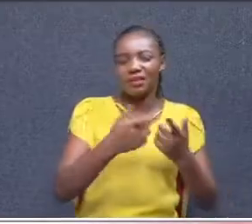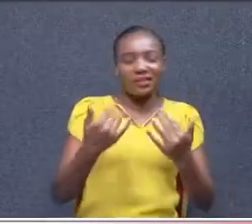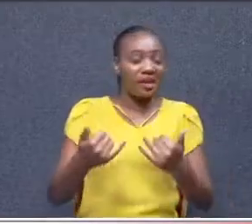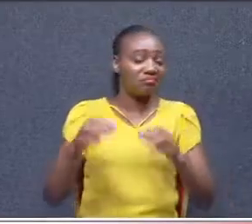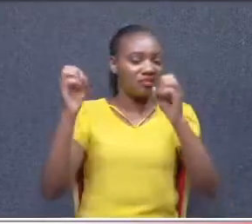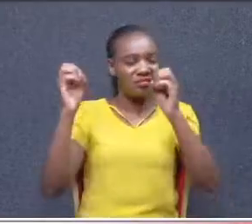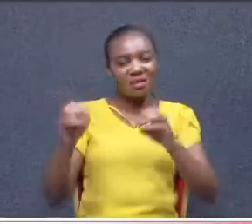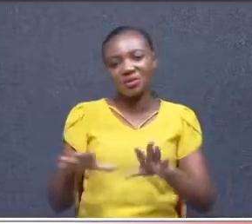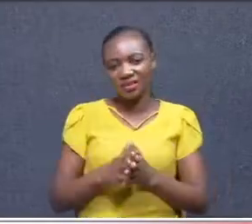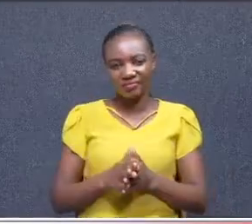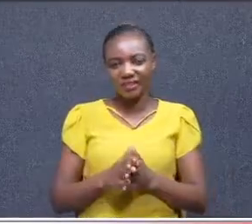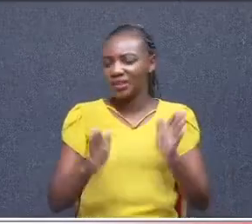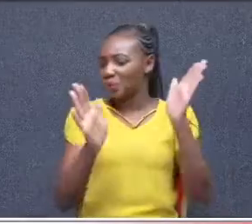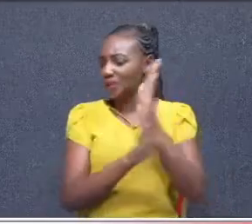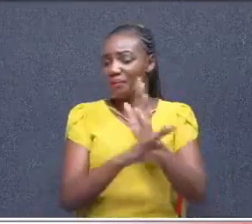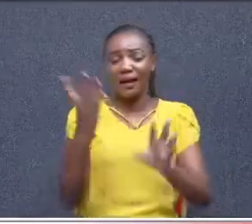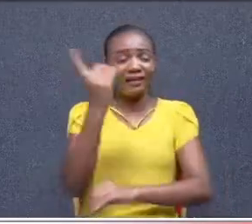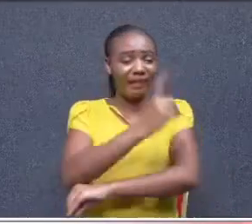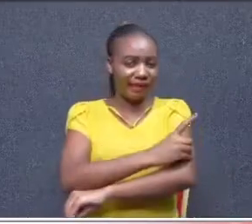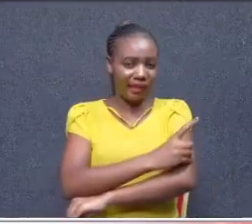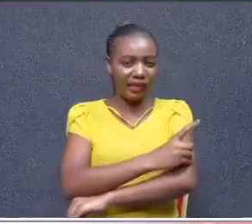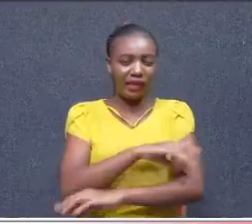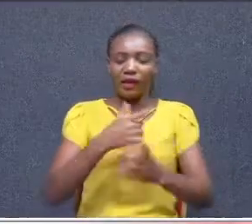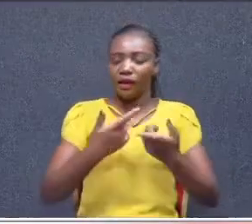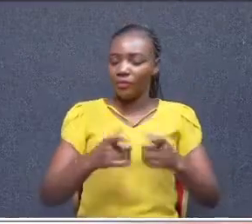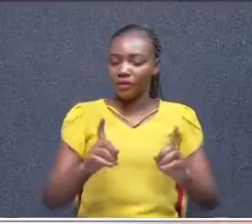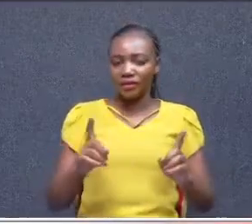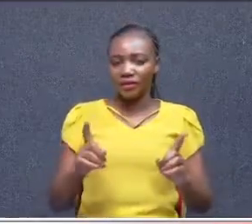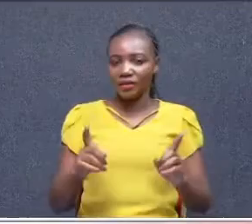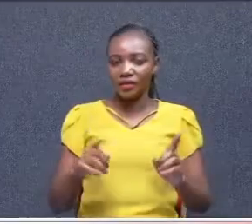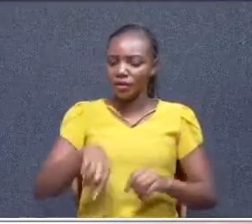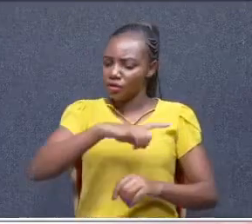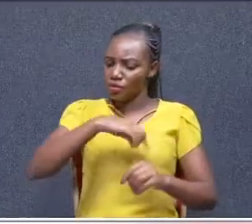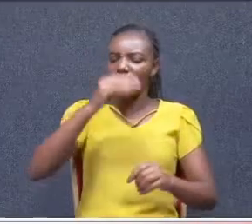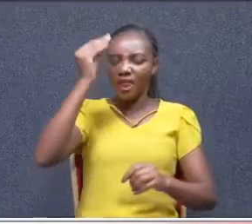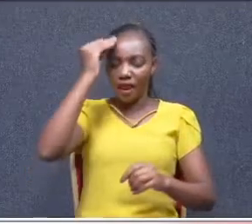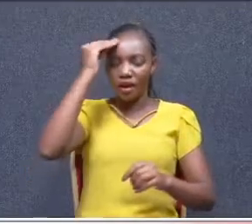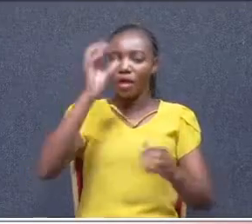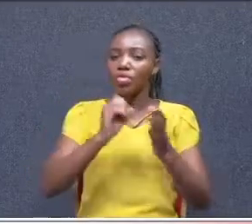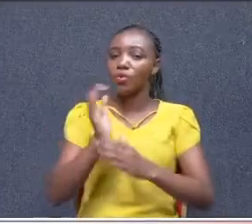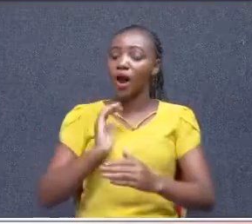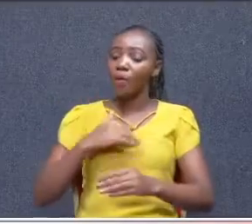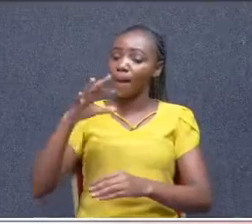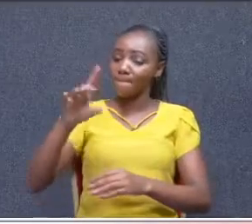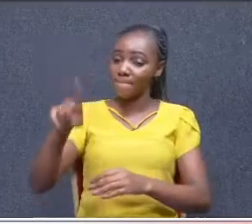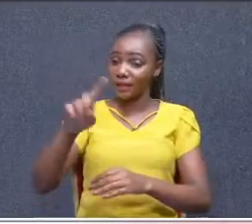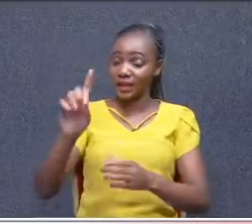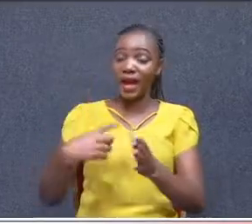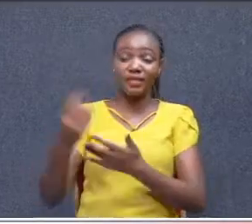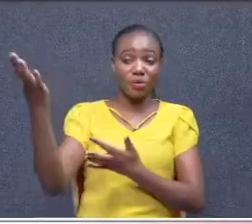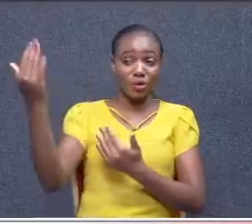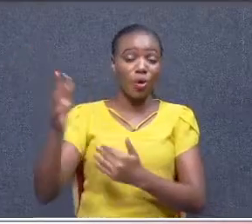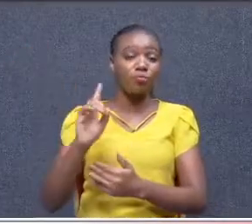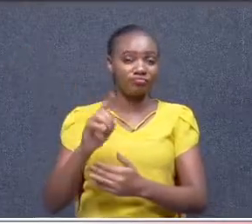It was a bad day in office, lakini tume jifunza kwa makosa yetu na tunatumai kesho